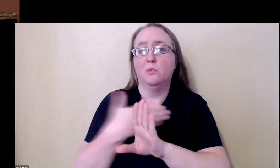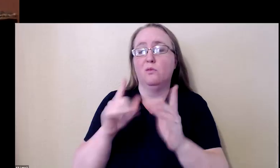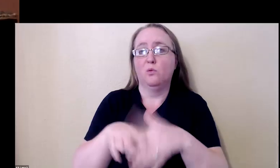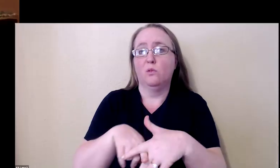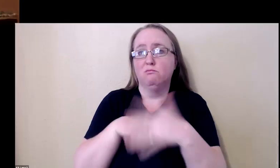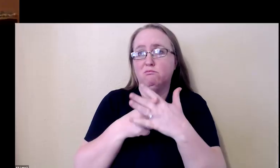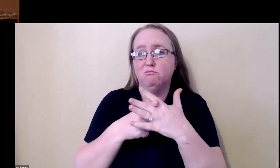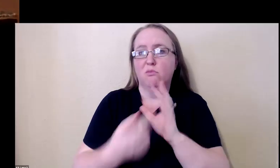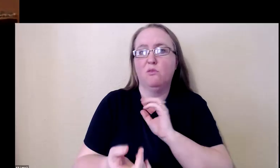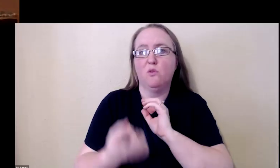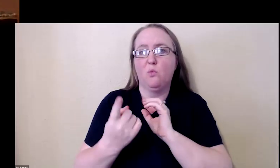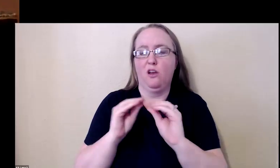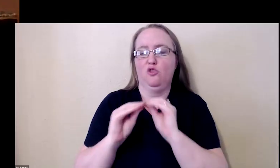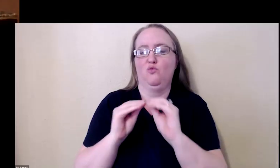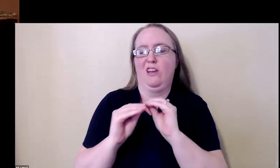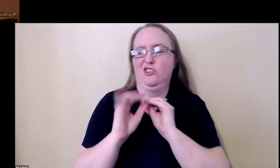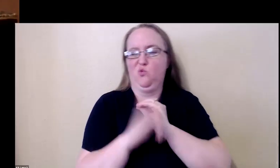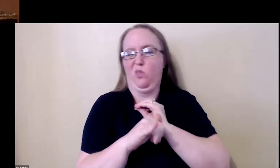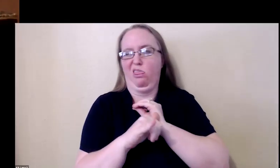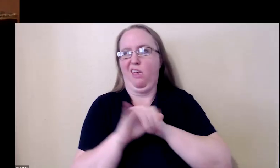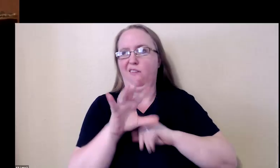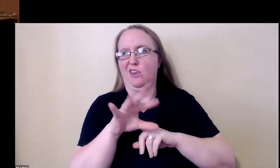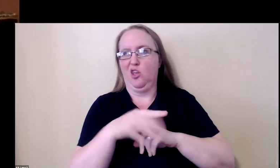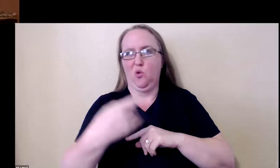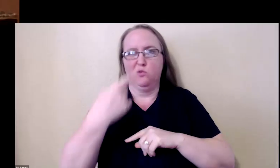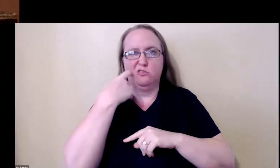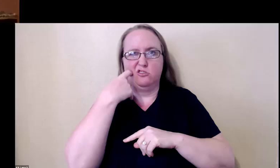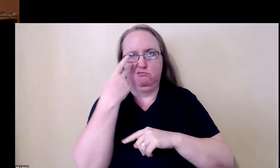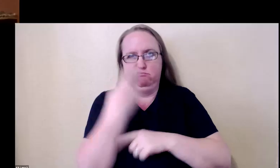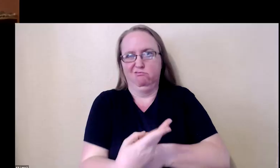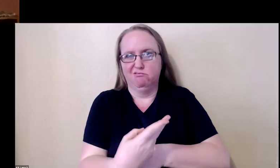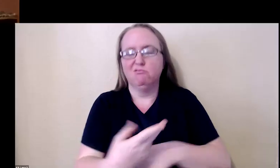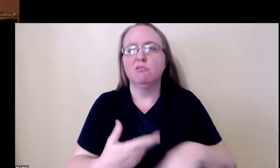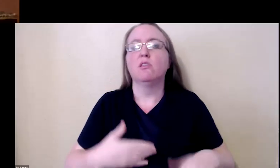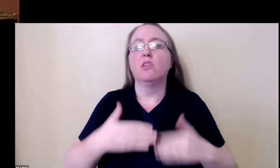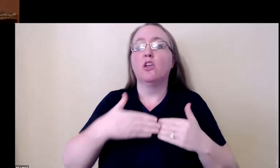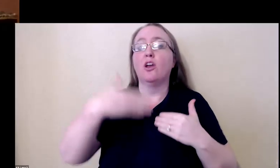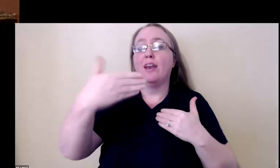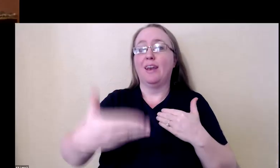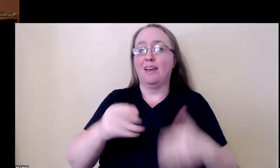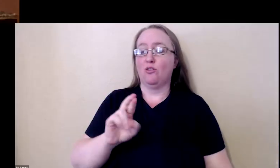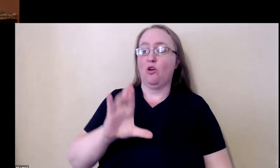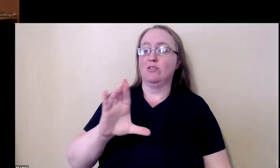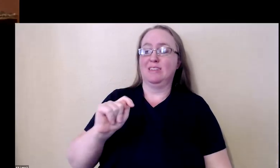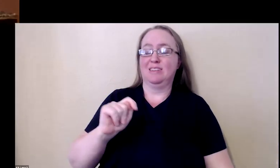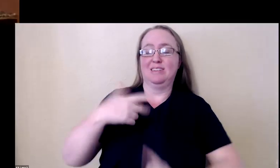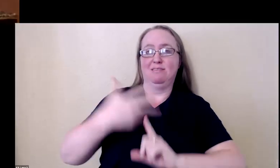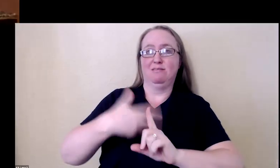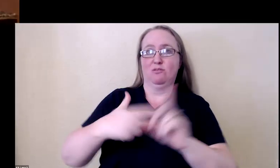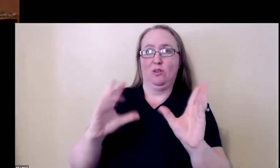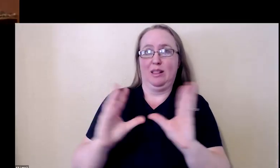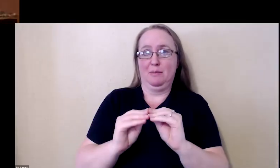have just one correction to the video that you just heard, in that our next RCT quarterly meeting